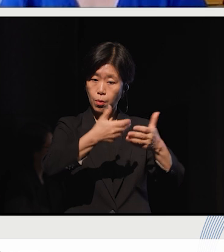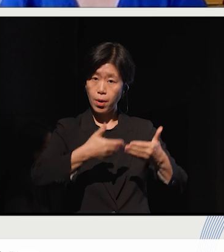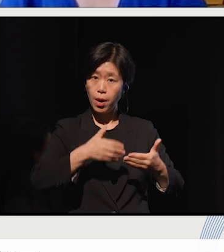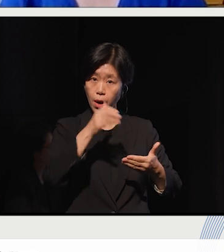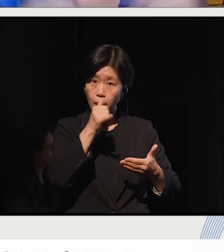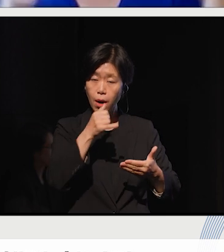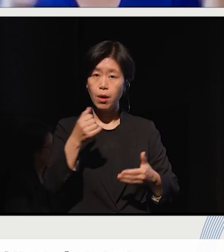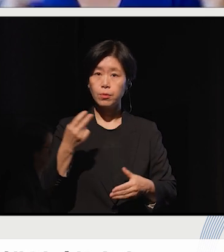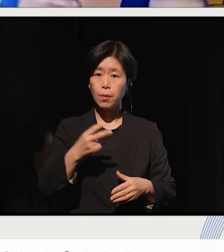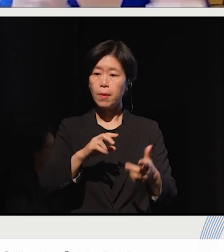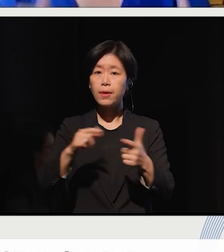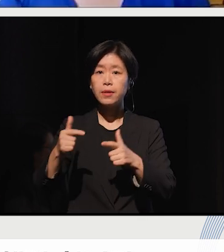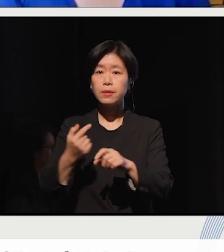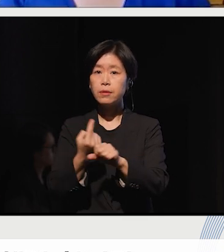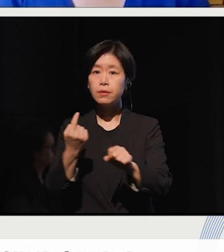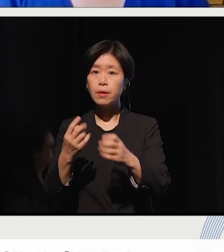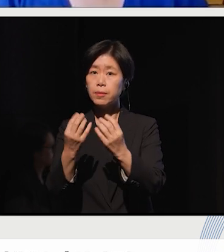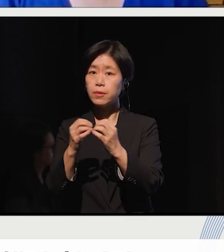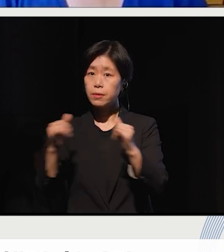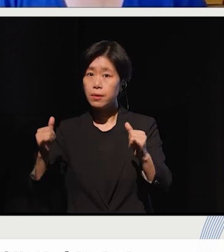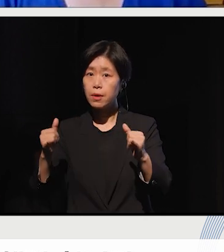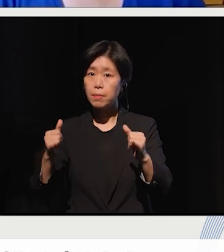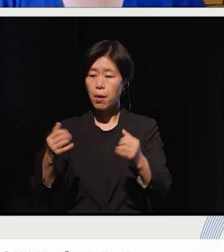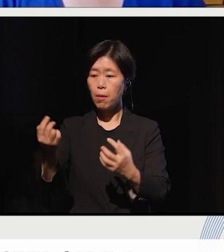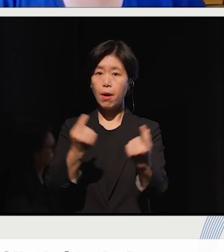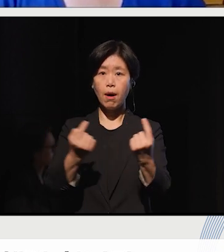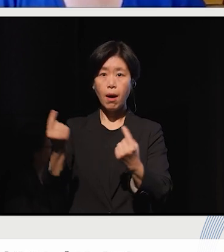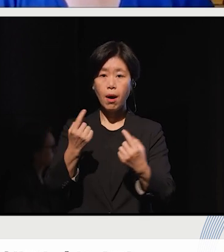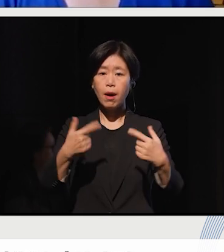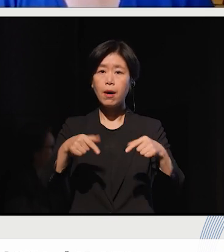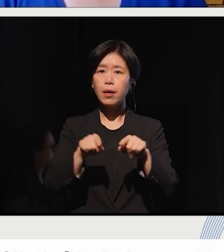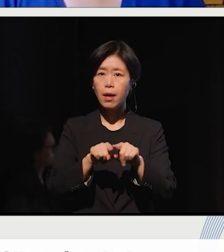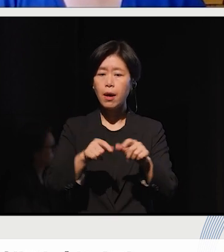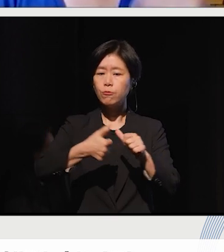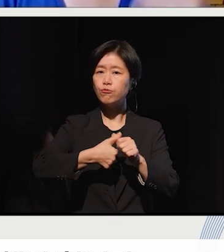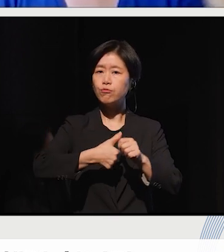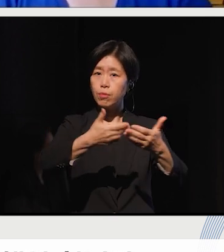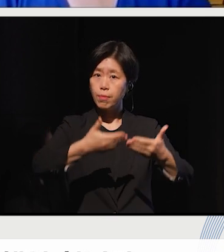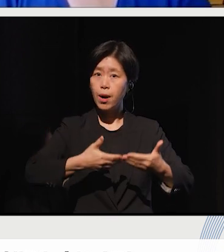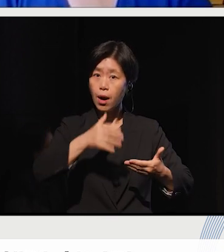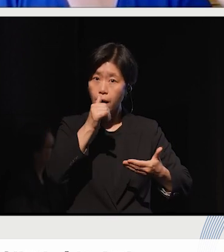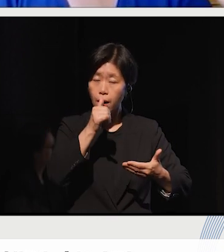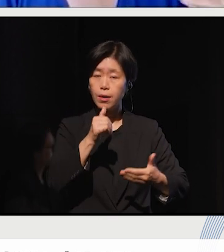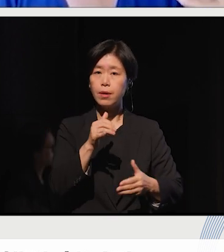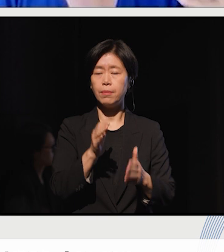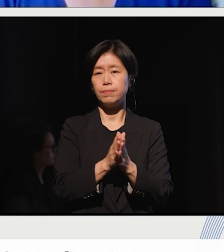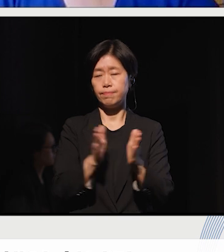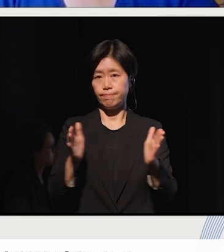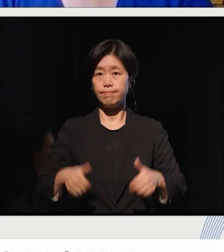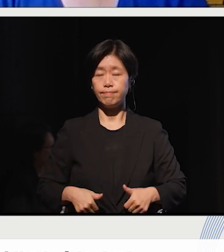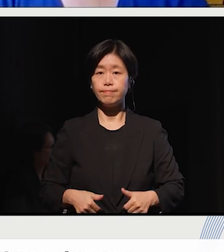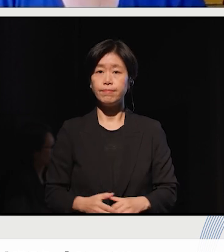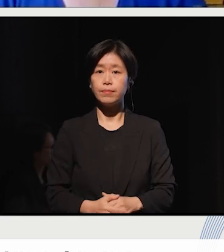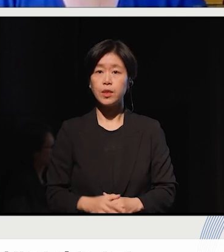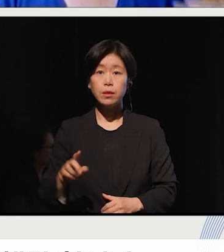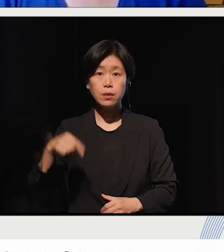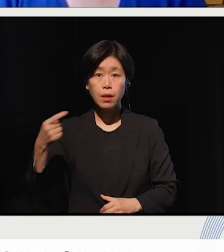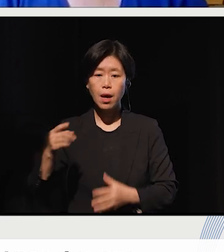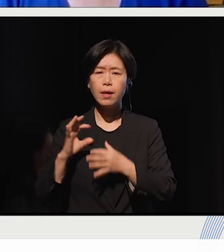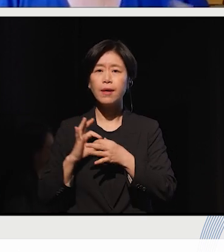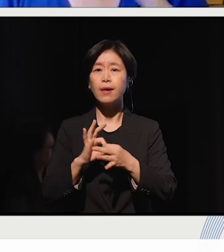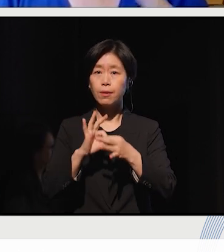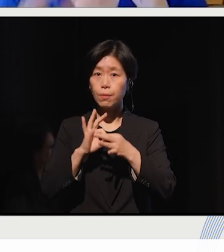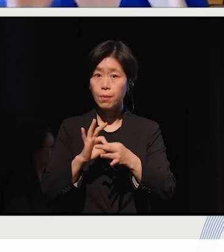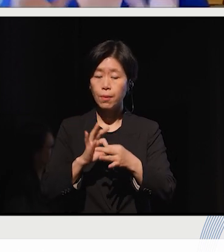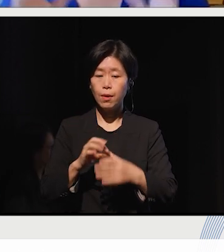user experts, and embed them in the process from the start, and then continue to engage with them on an ongoing